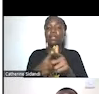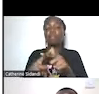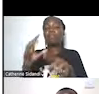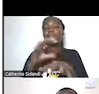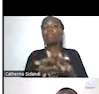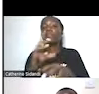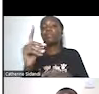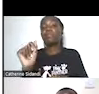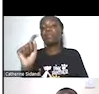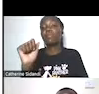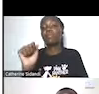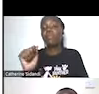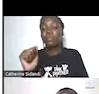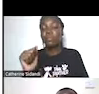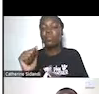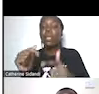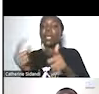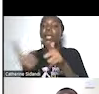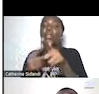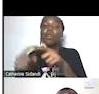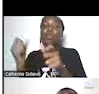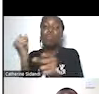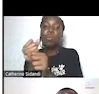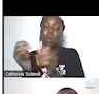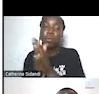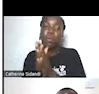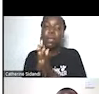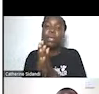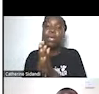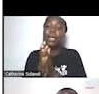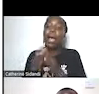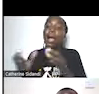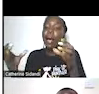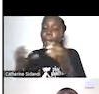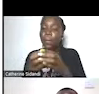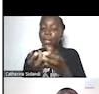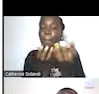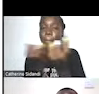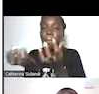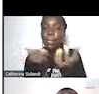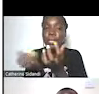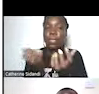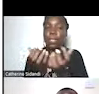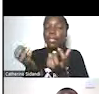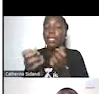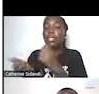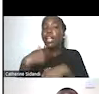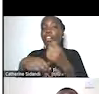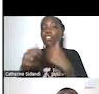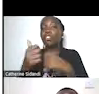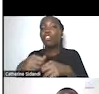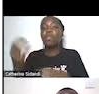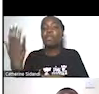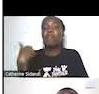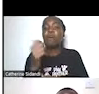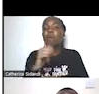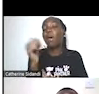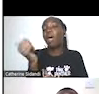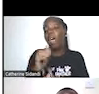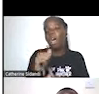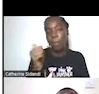this point, it works with companies or businesses that have not been in operation before. So you don't have your own company data